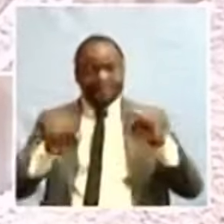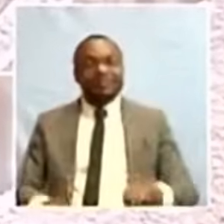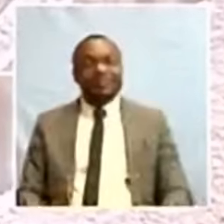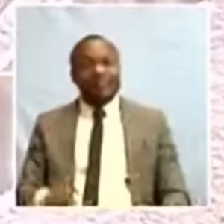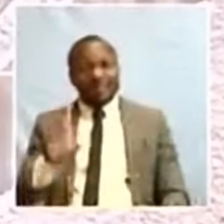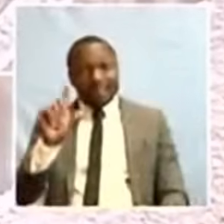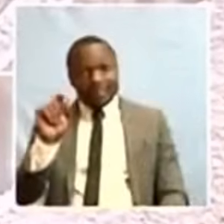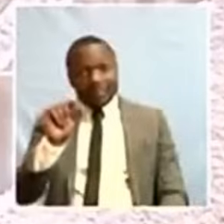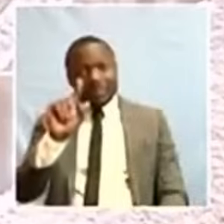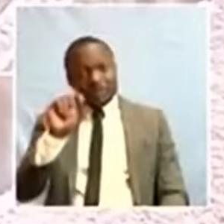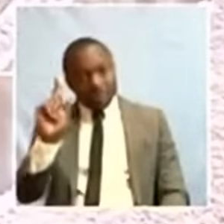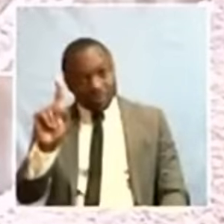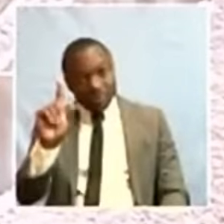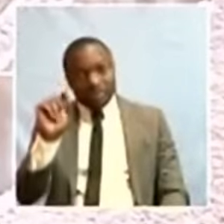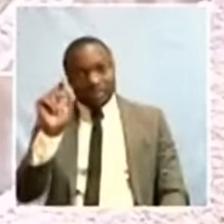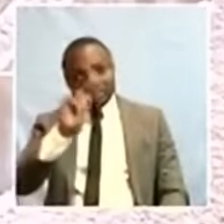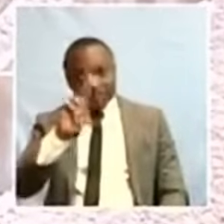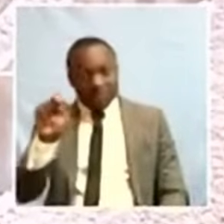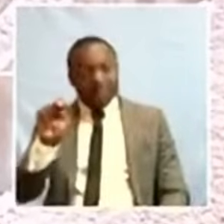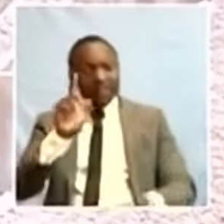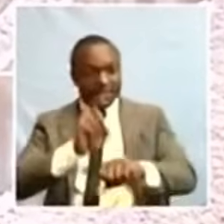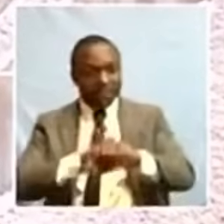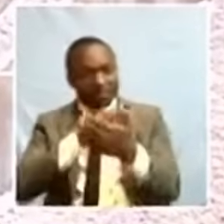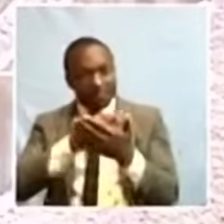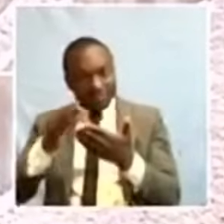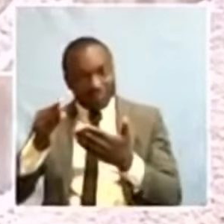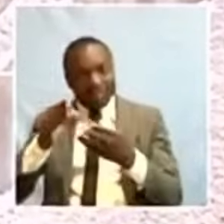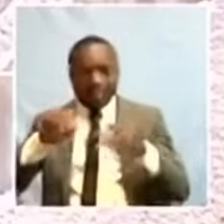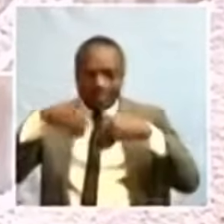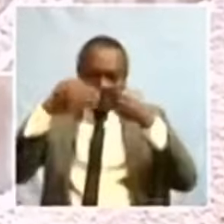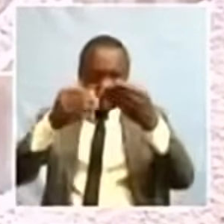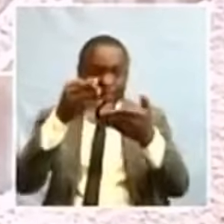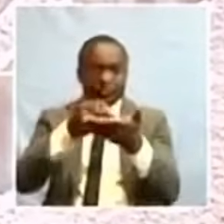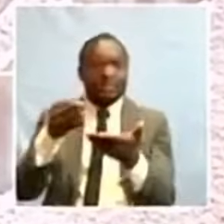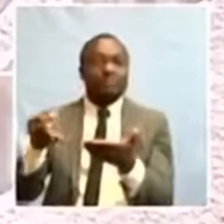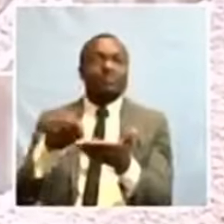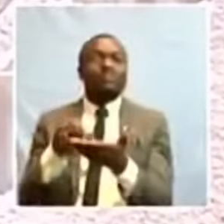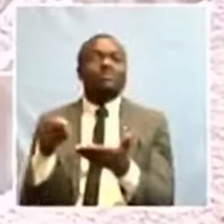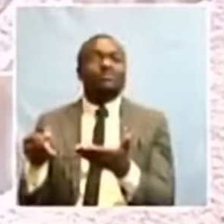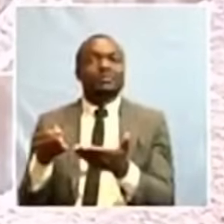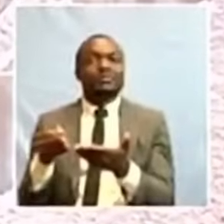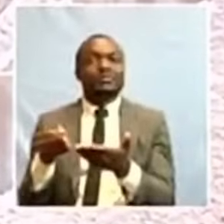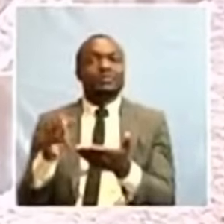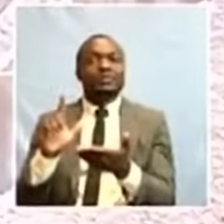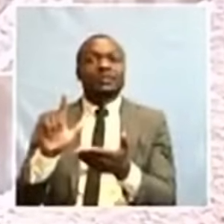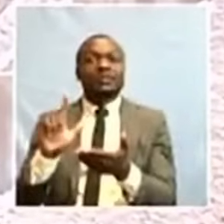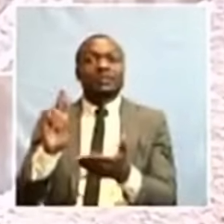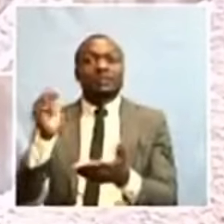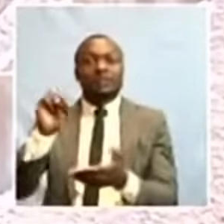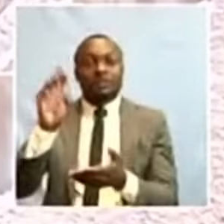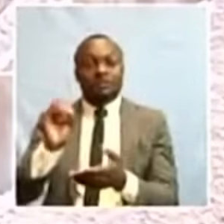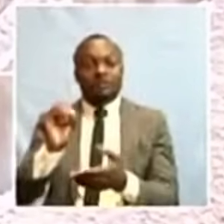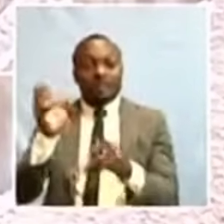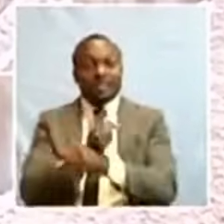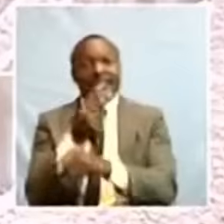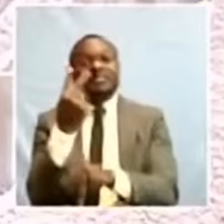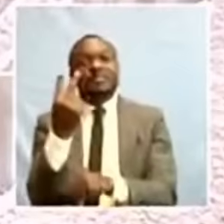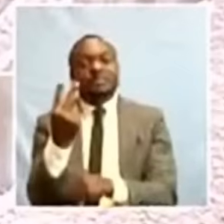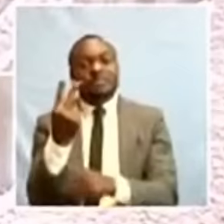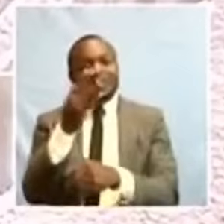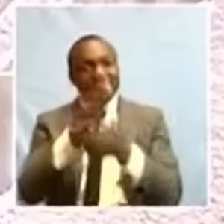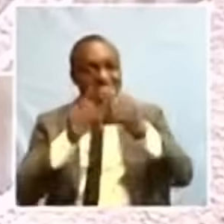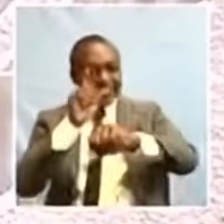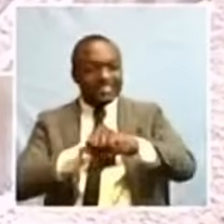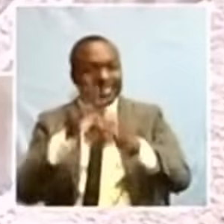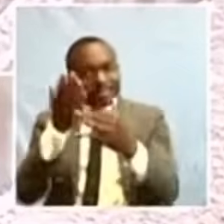in 2021-2022 season, you failed to supply fertilizer. In Rwanda, we are getting 2. Sometimes